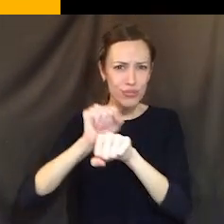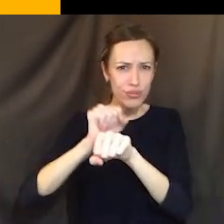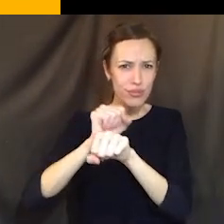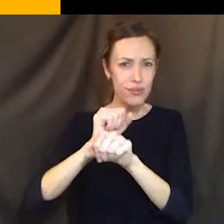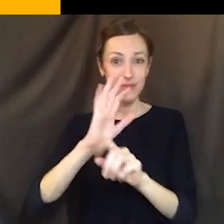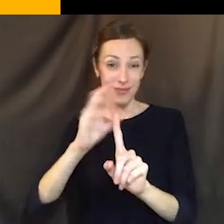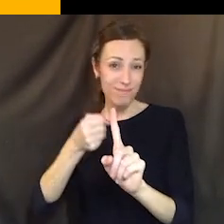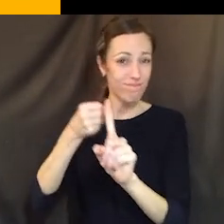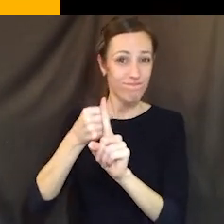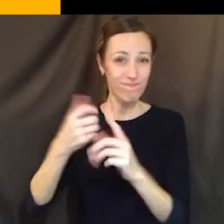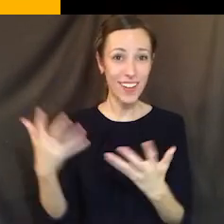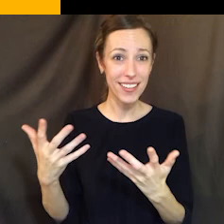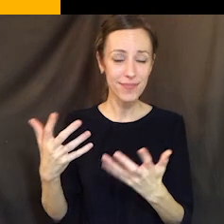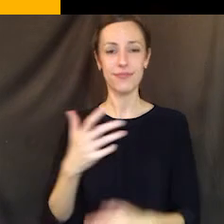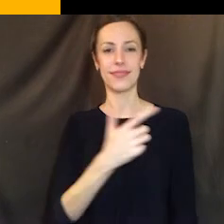September 2019.